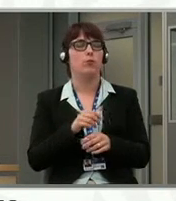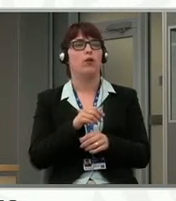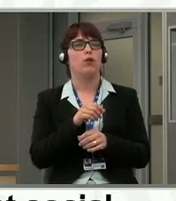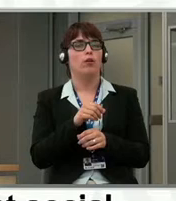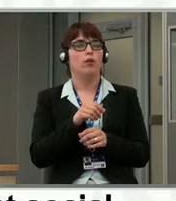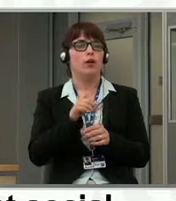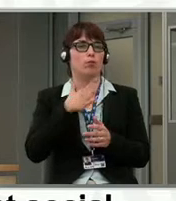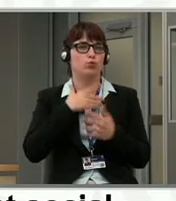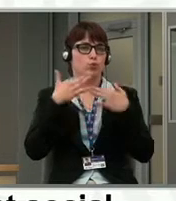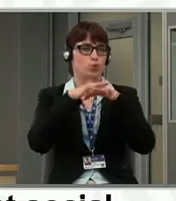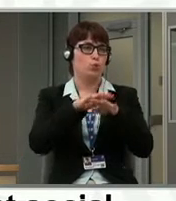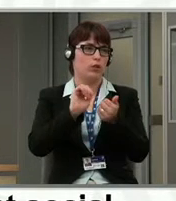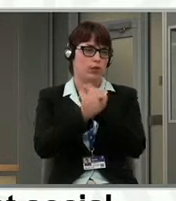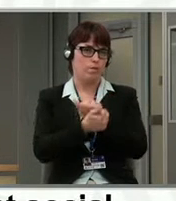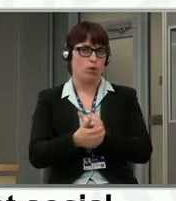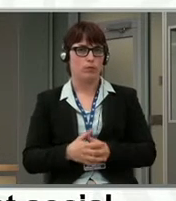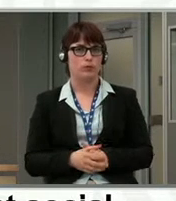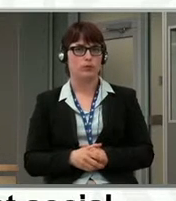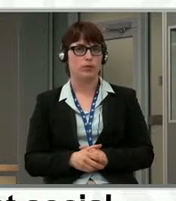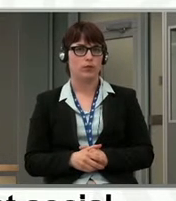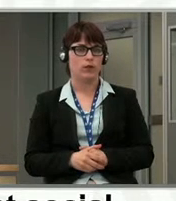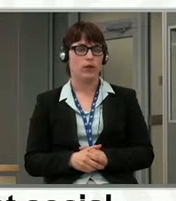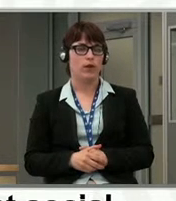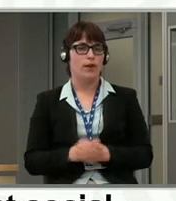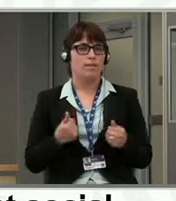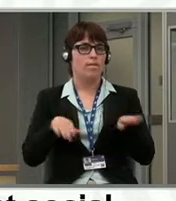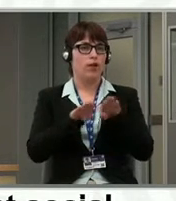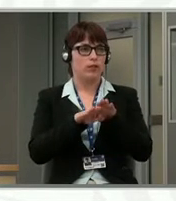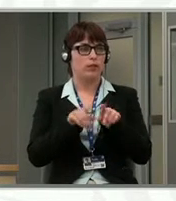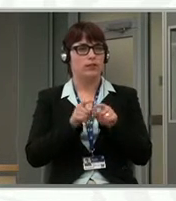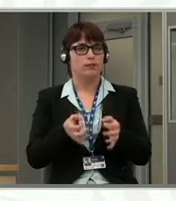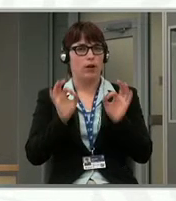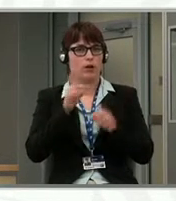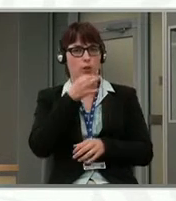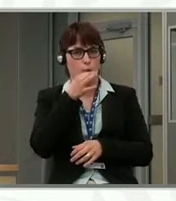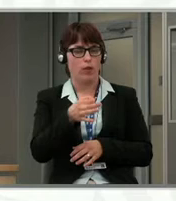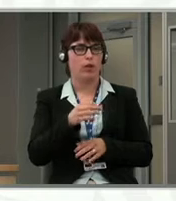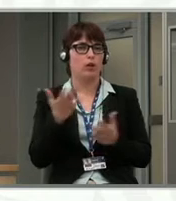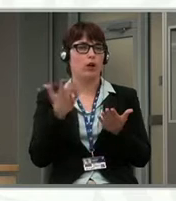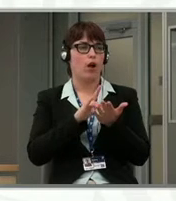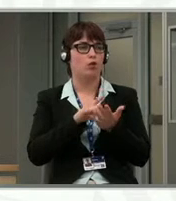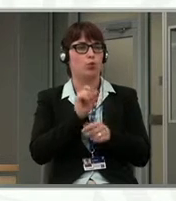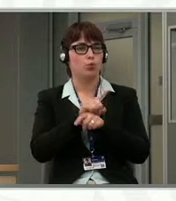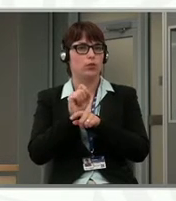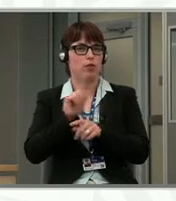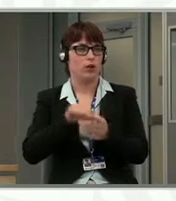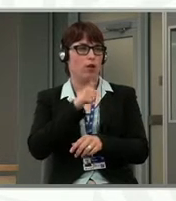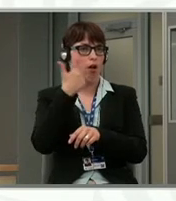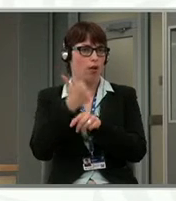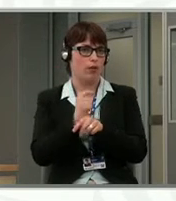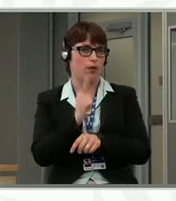can allow for the necessary structural reforms. It is